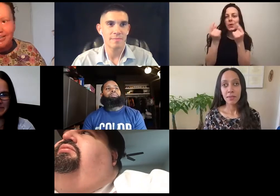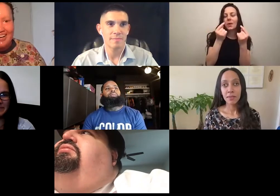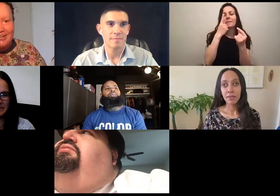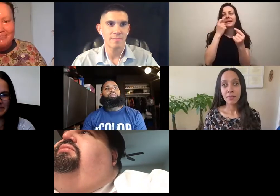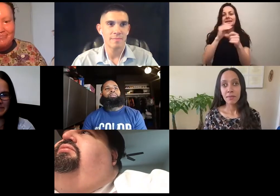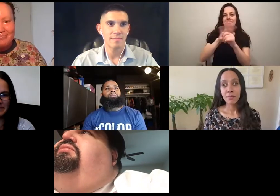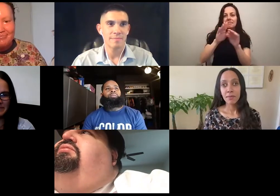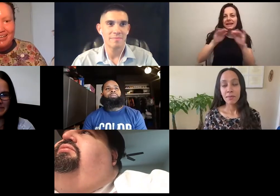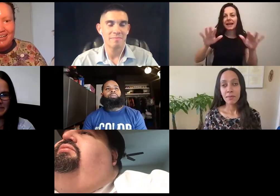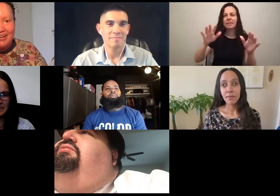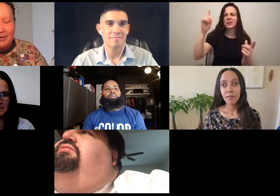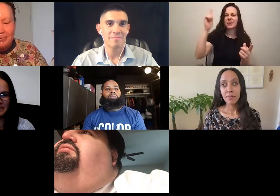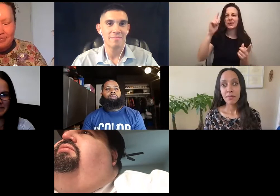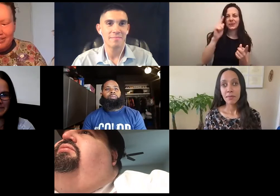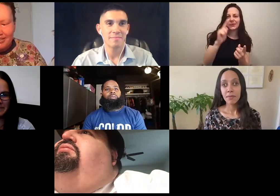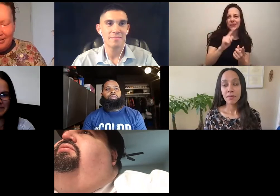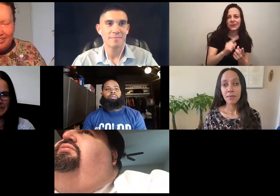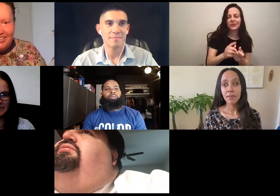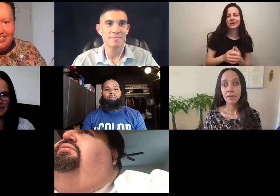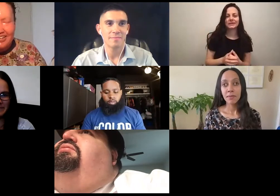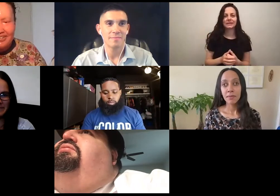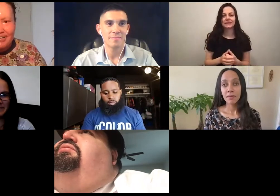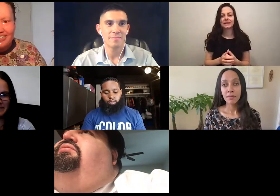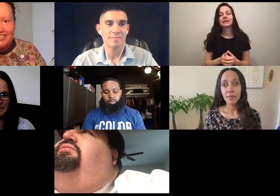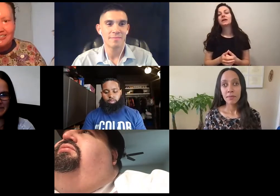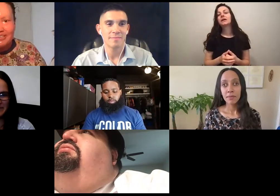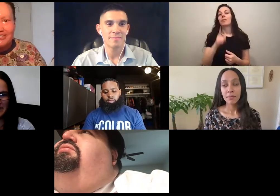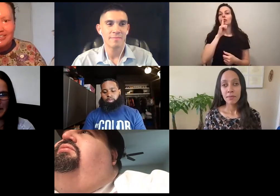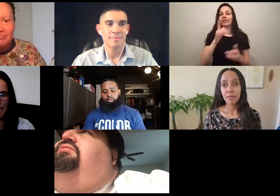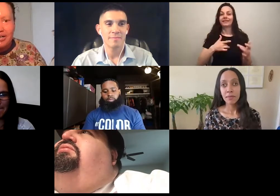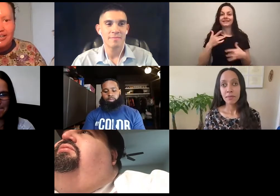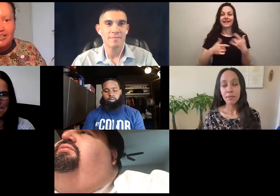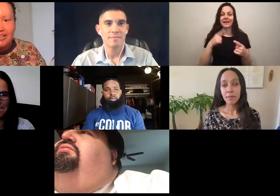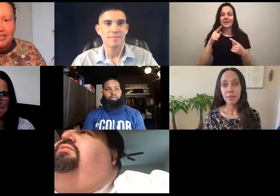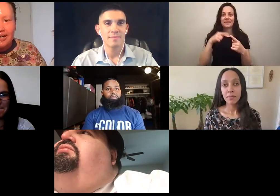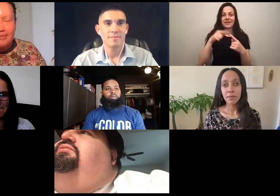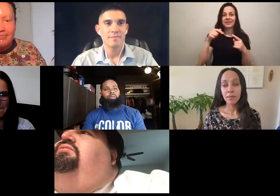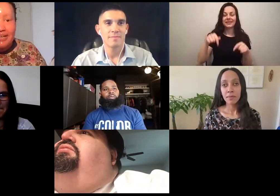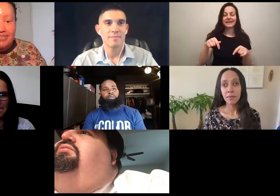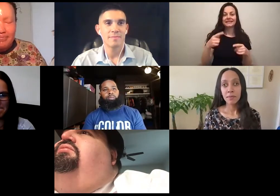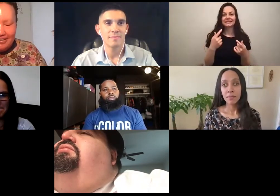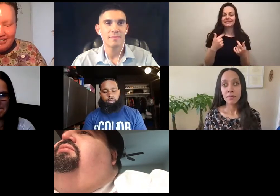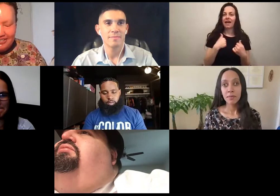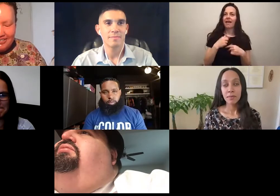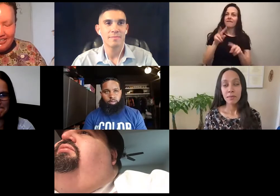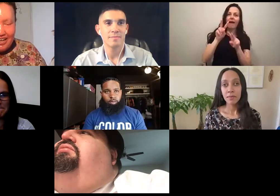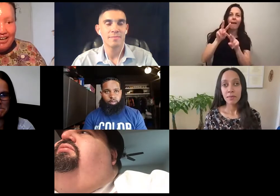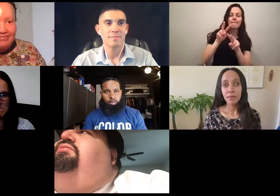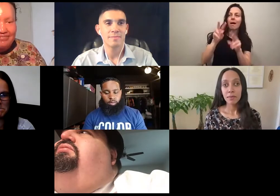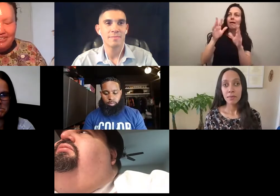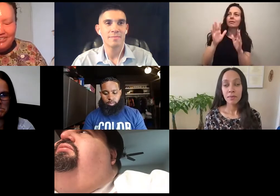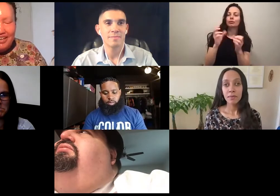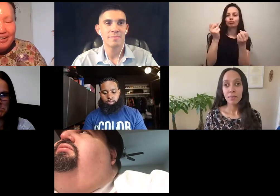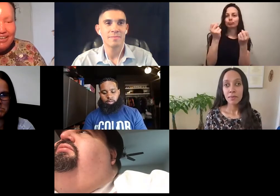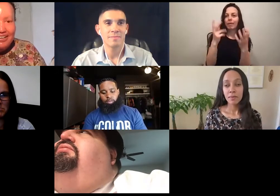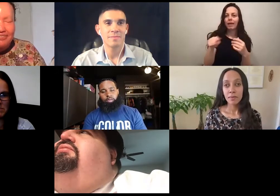pandemic. And I hope, I'm really excited about this because I've admired many of the panelists